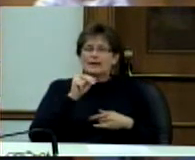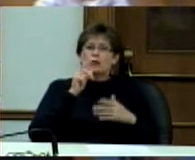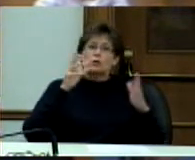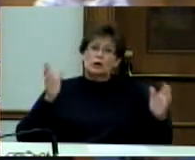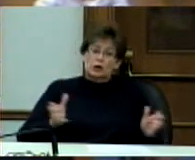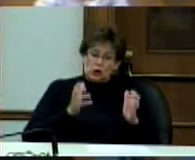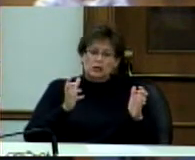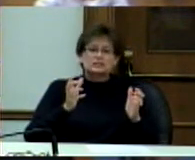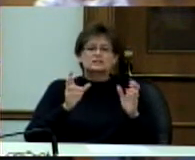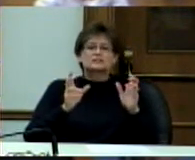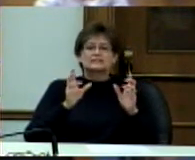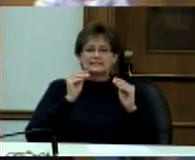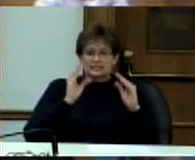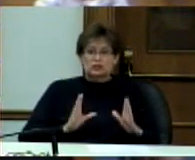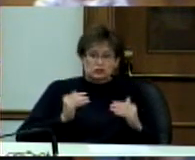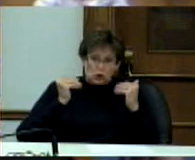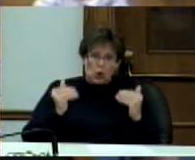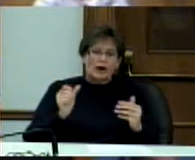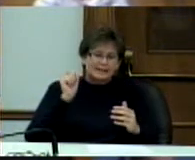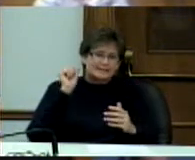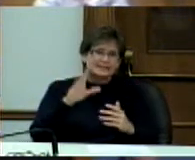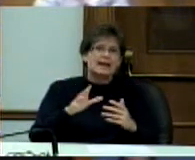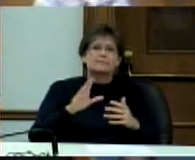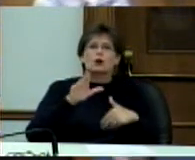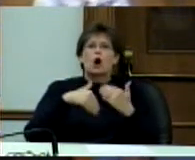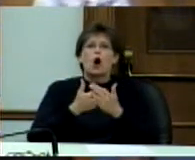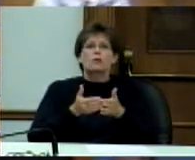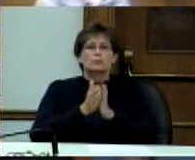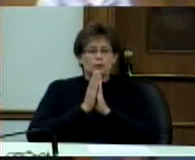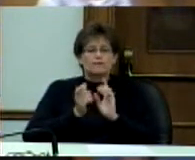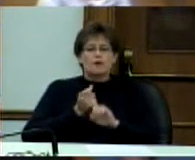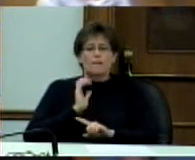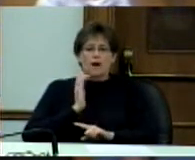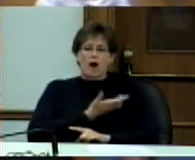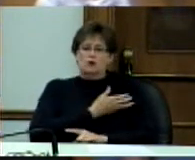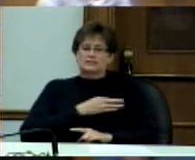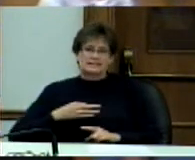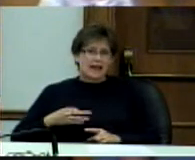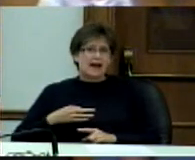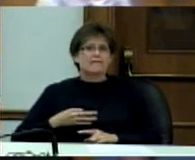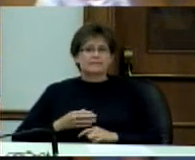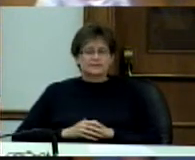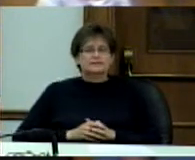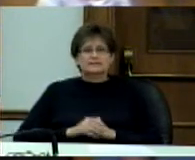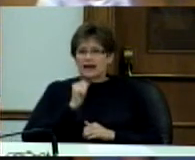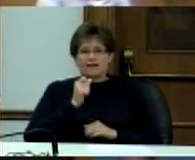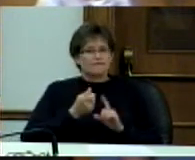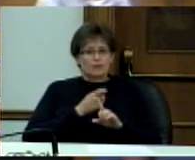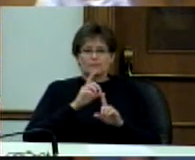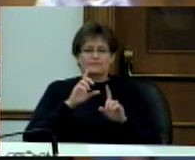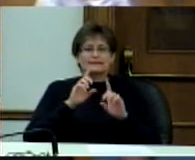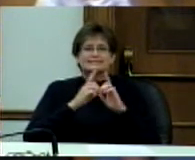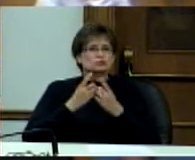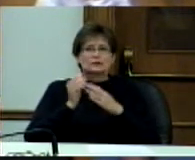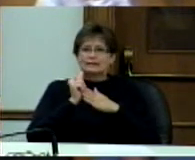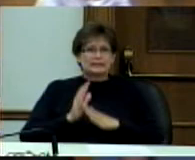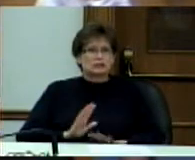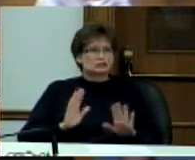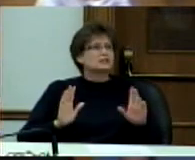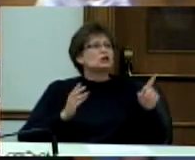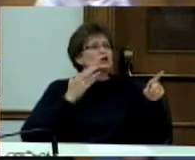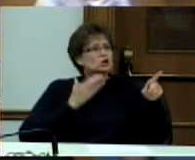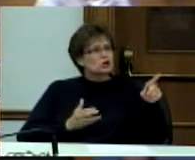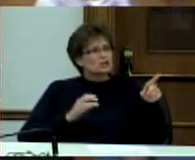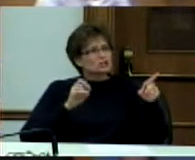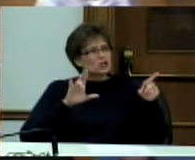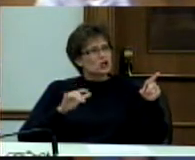in encouraging people to submit. However, all the proposals come from our staff currently. Good. And that's